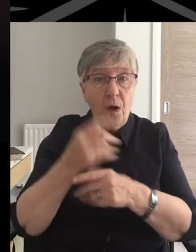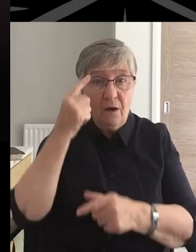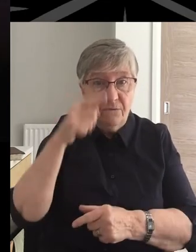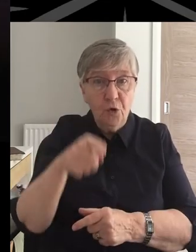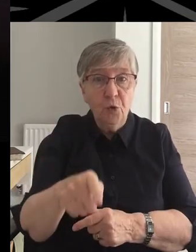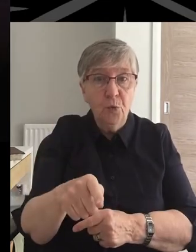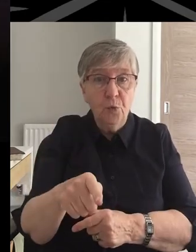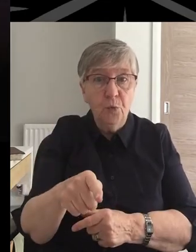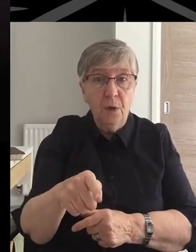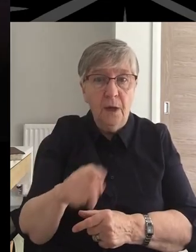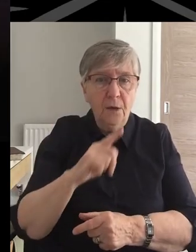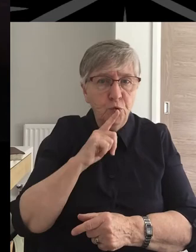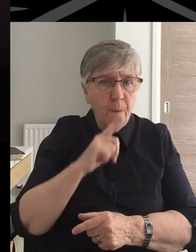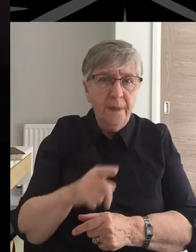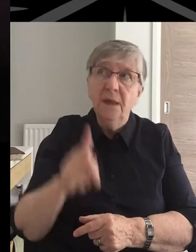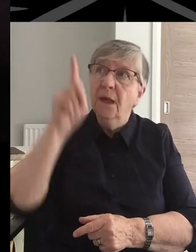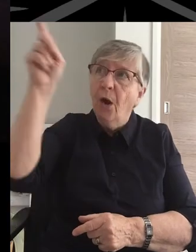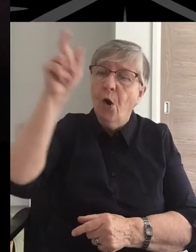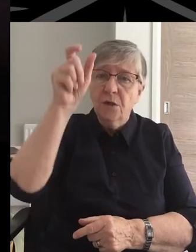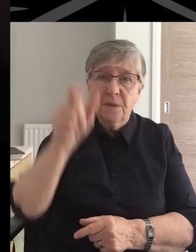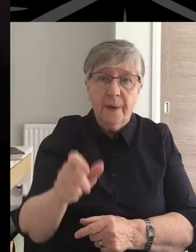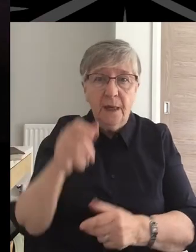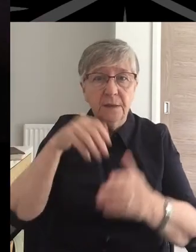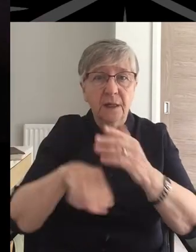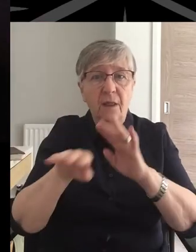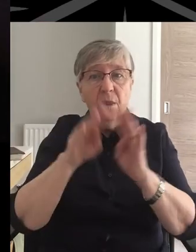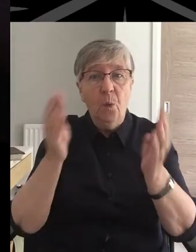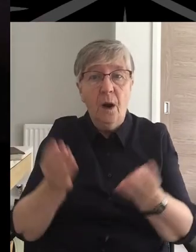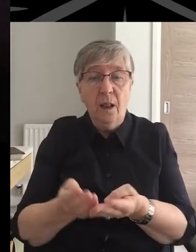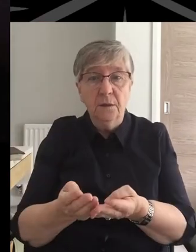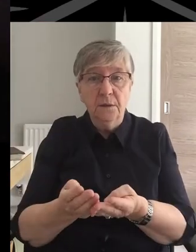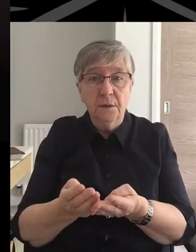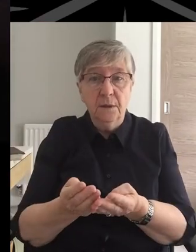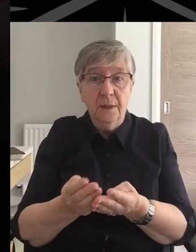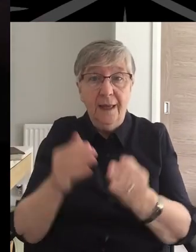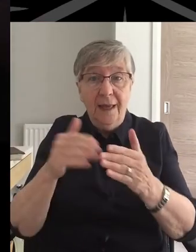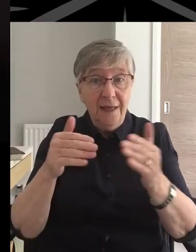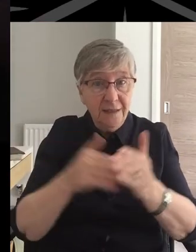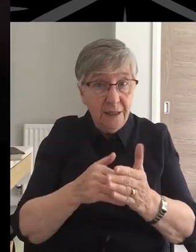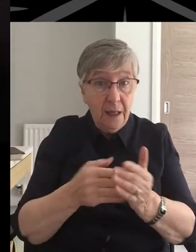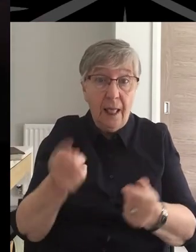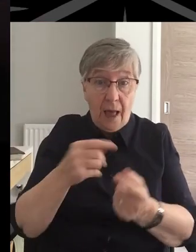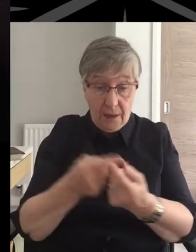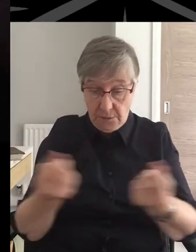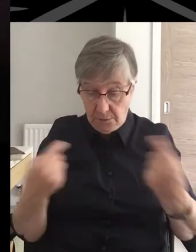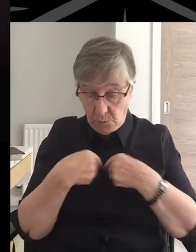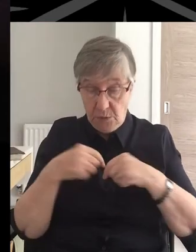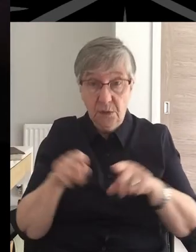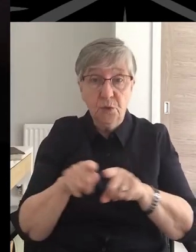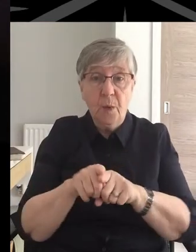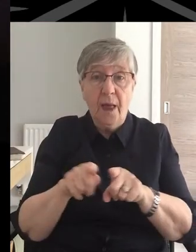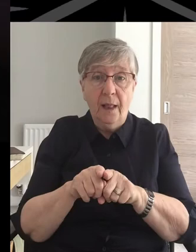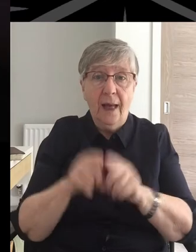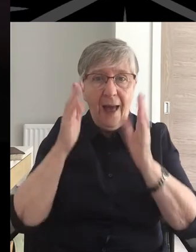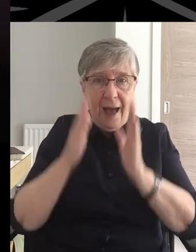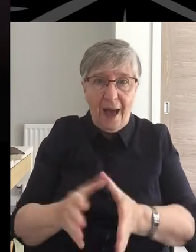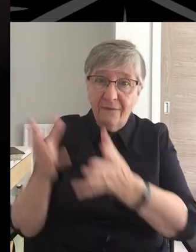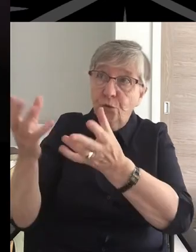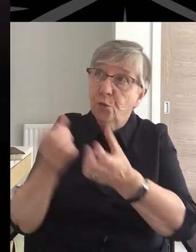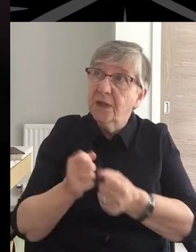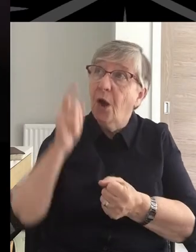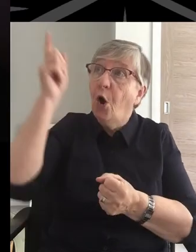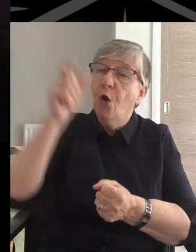And to be God's spokesman, to be God's agent in the world, he and we too have to take the word of